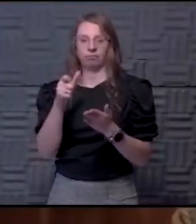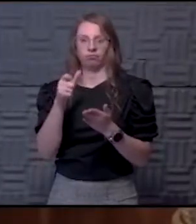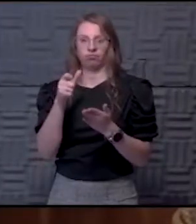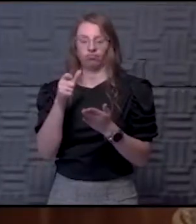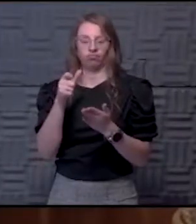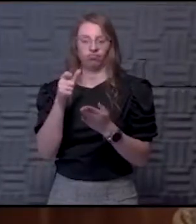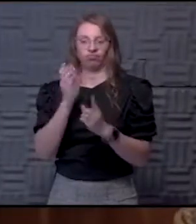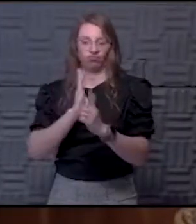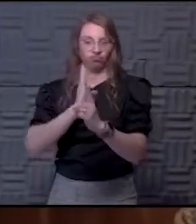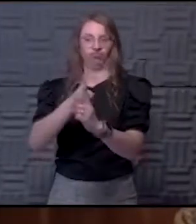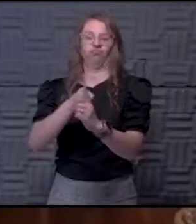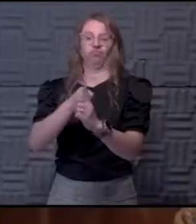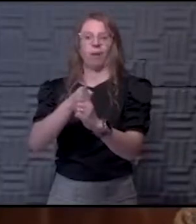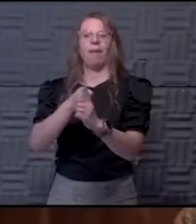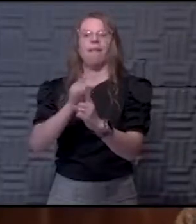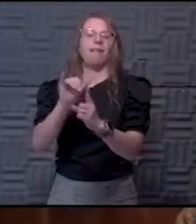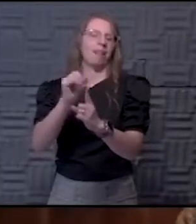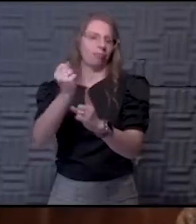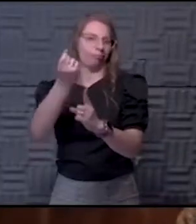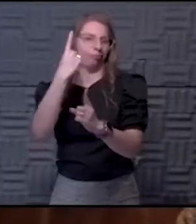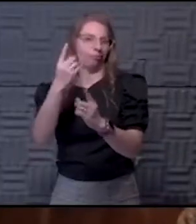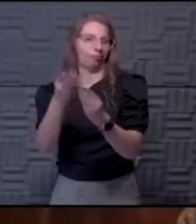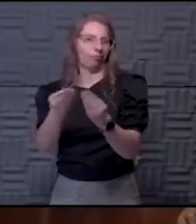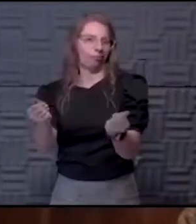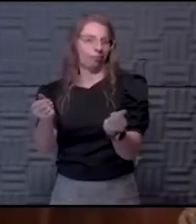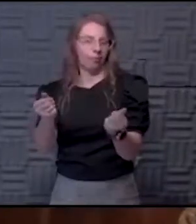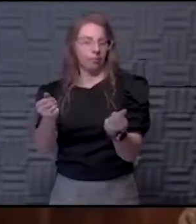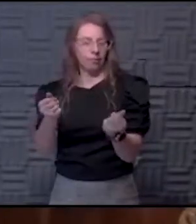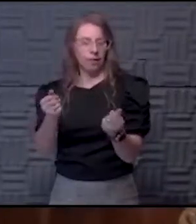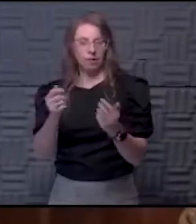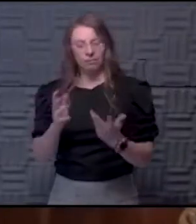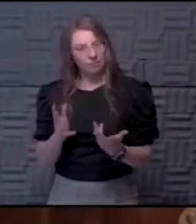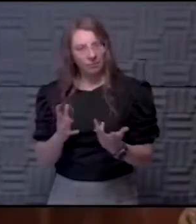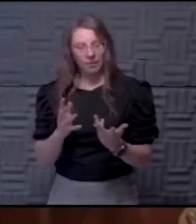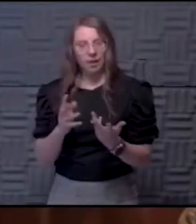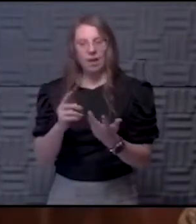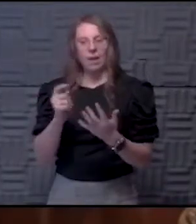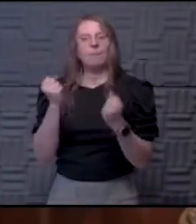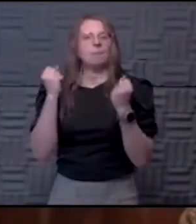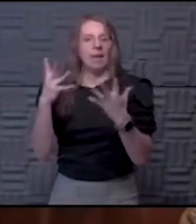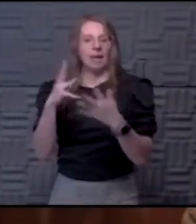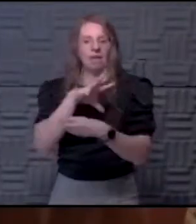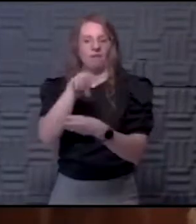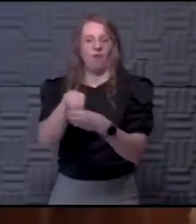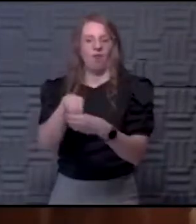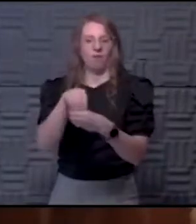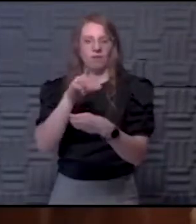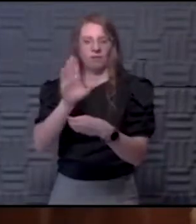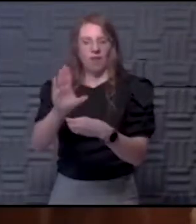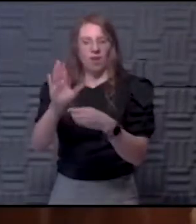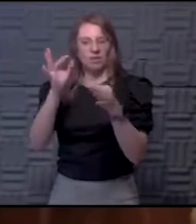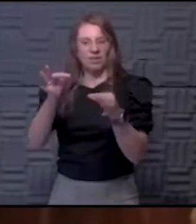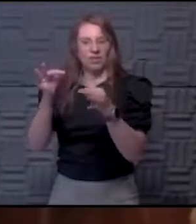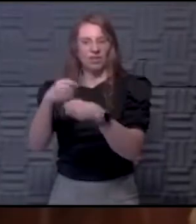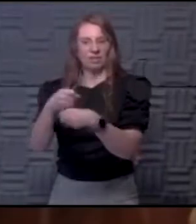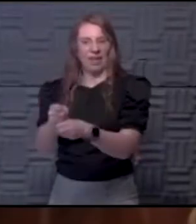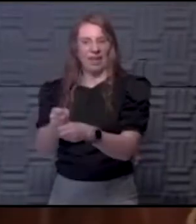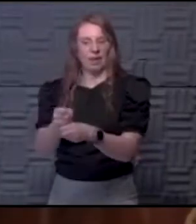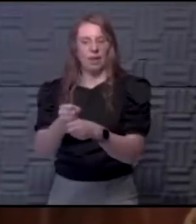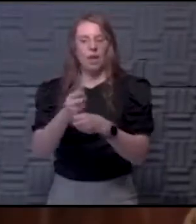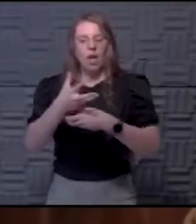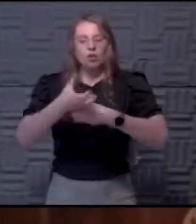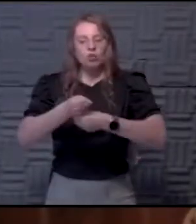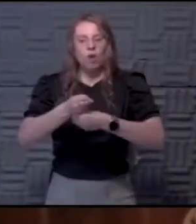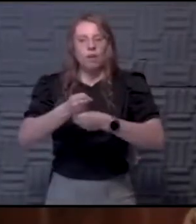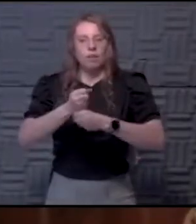that will help them to see or think more clearly about the decision they have to make. This is a trust